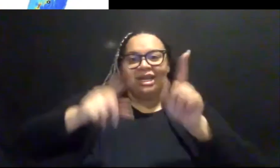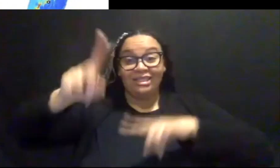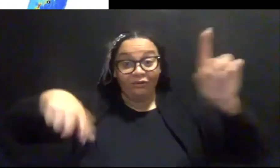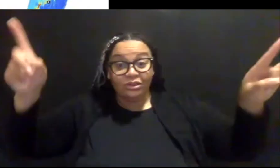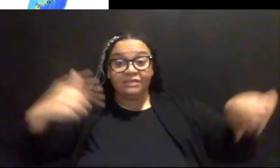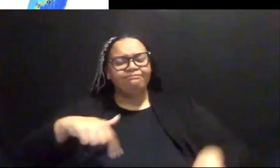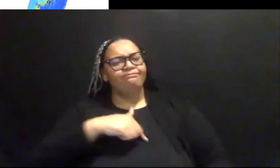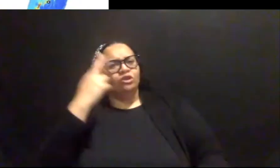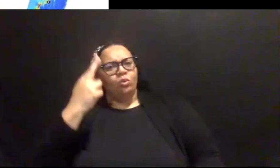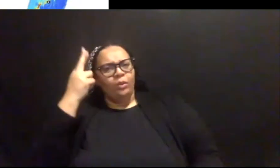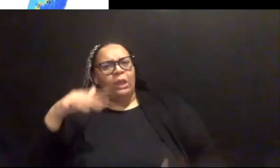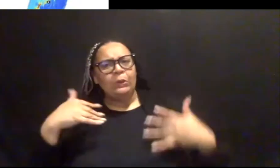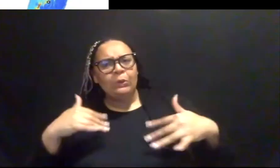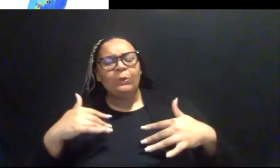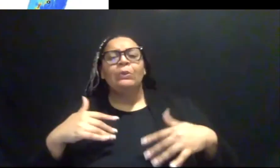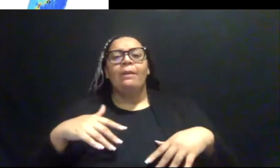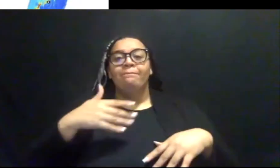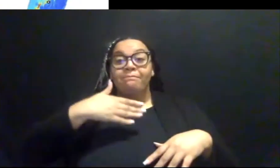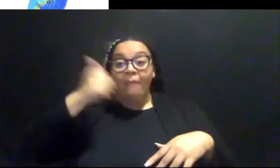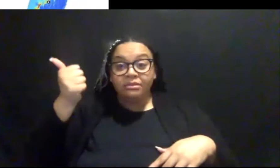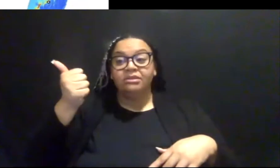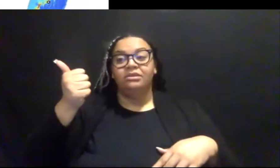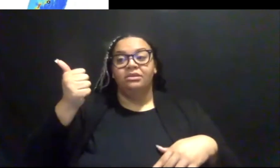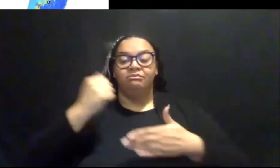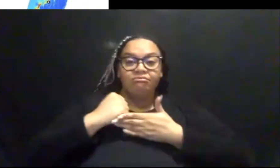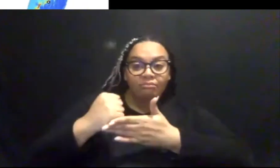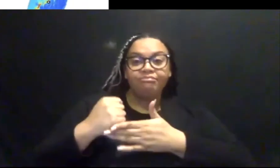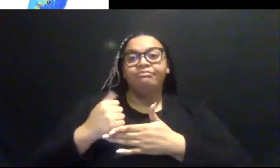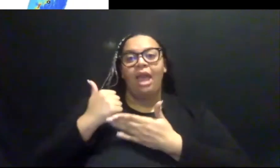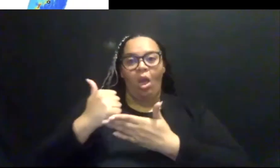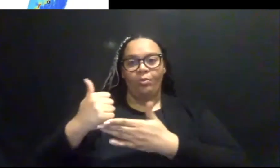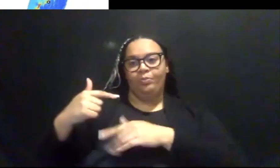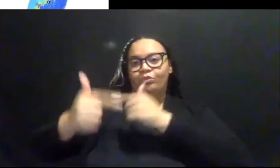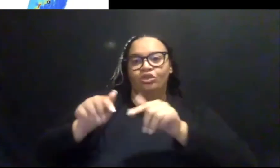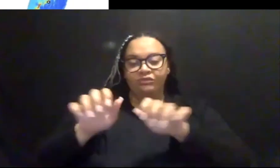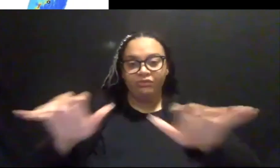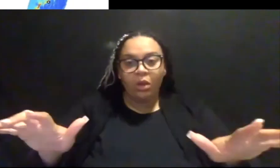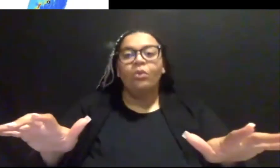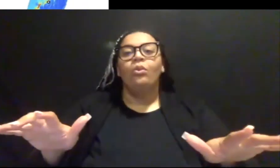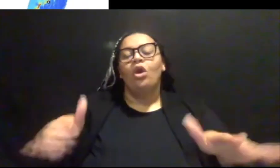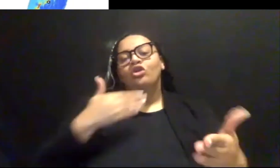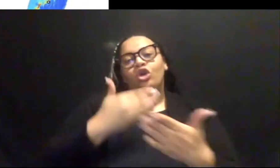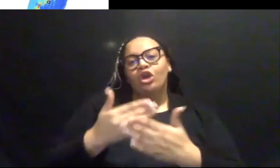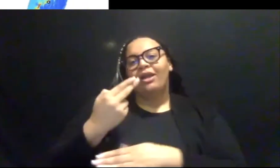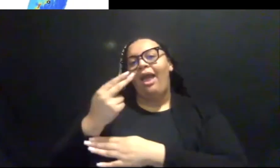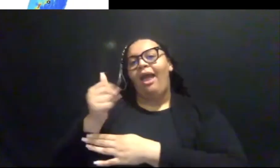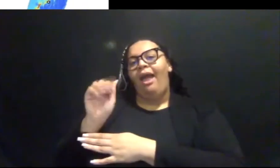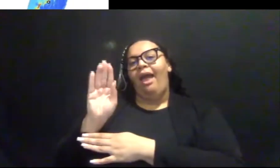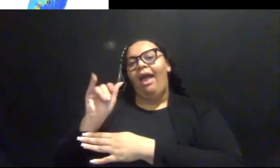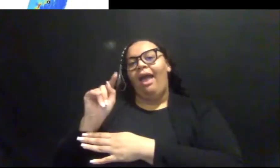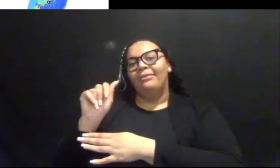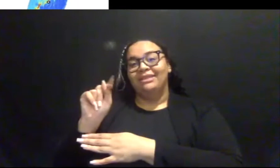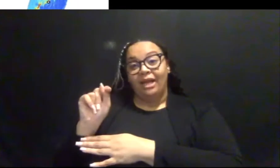largest drivers of gene flow include forest cover, so the presence of good quality habitat, and human